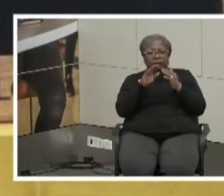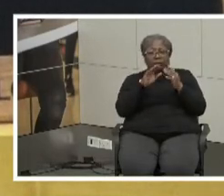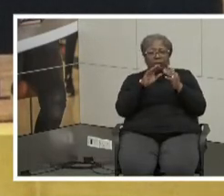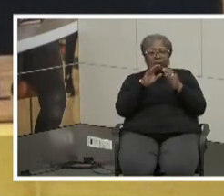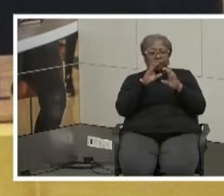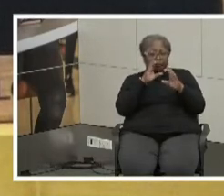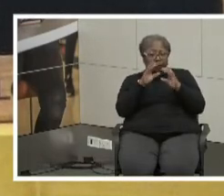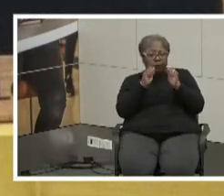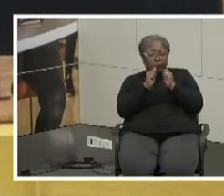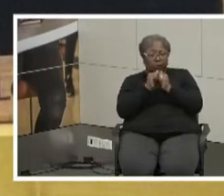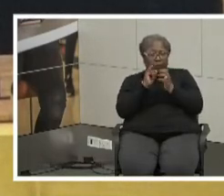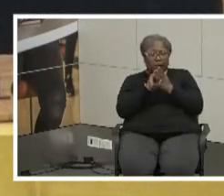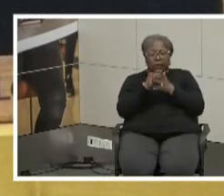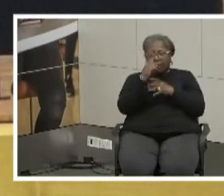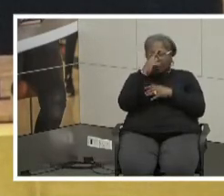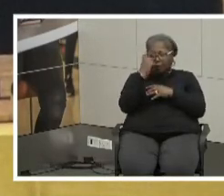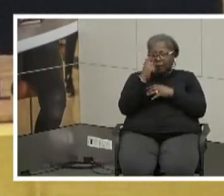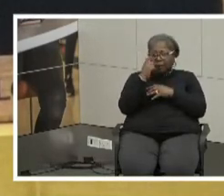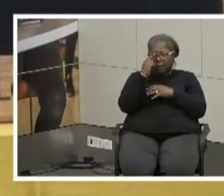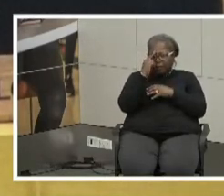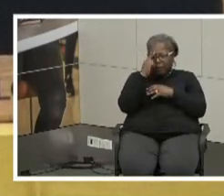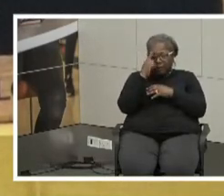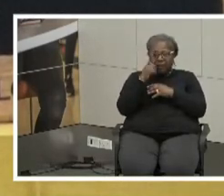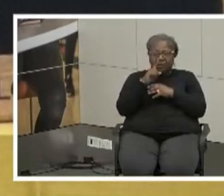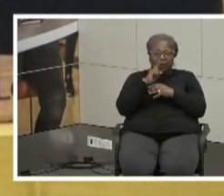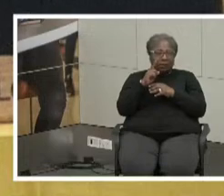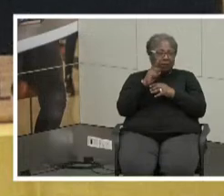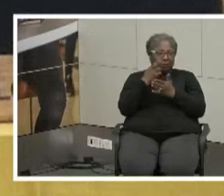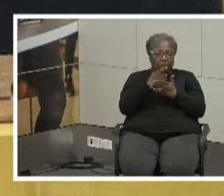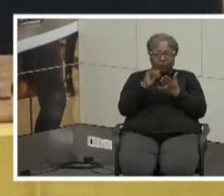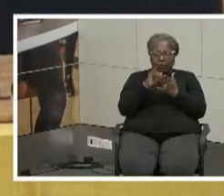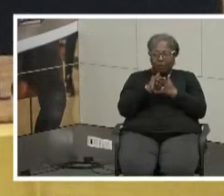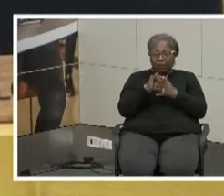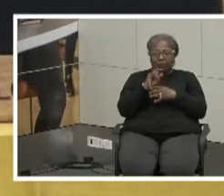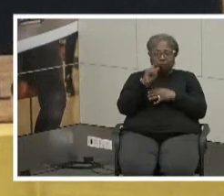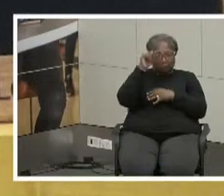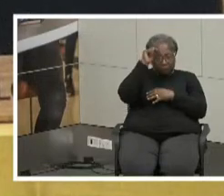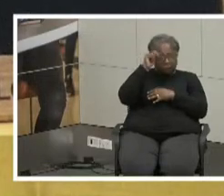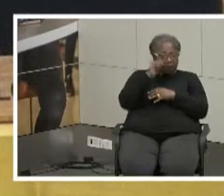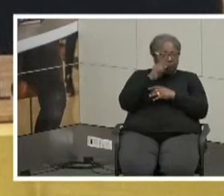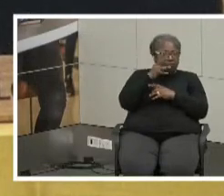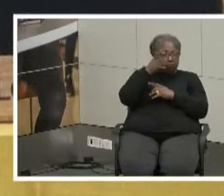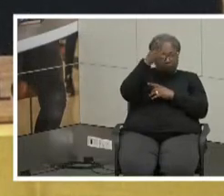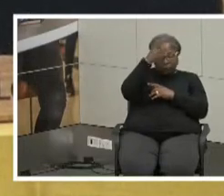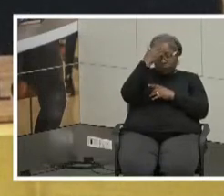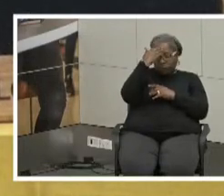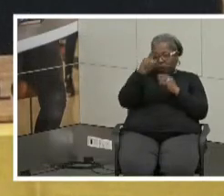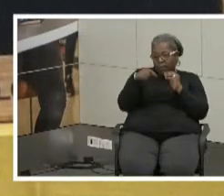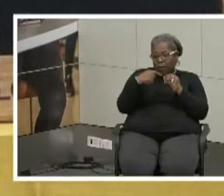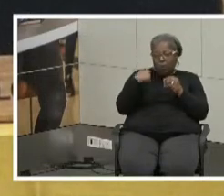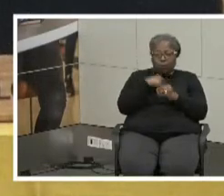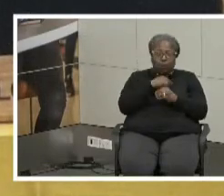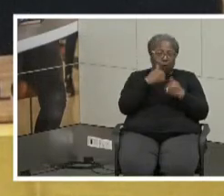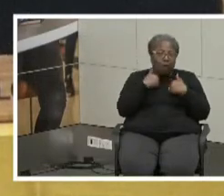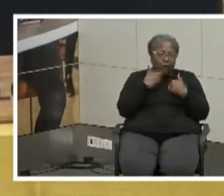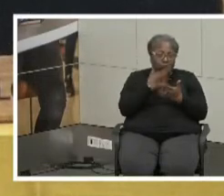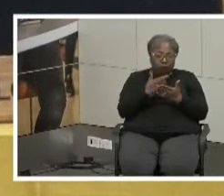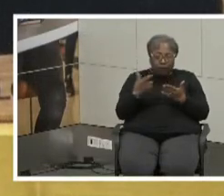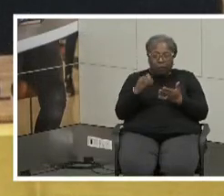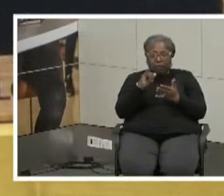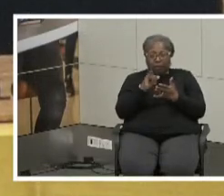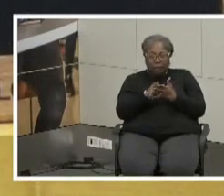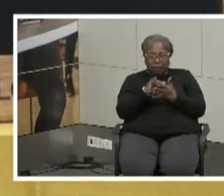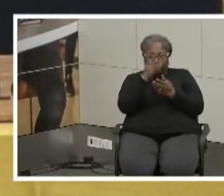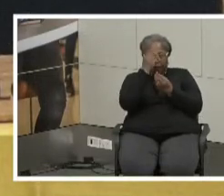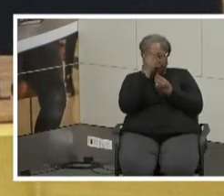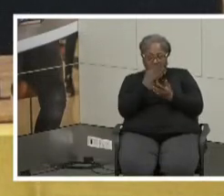around that because um because we have resources but the teenagers or parents don't know about it we don't have resources and and that